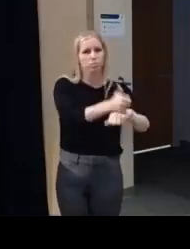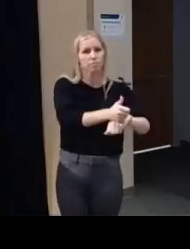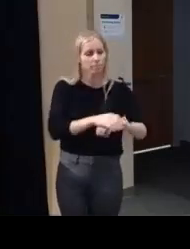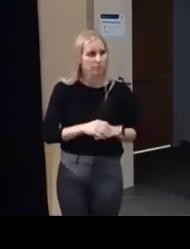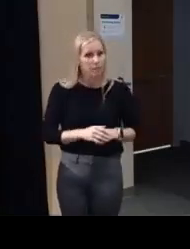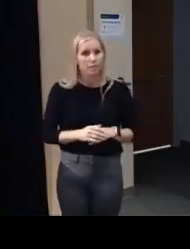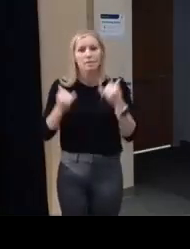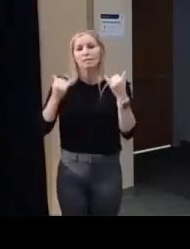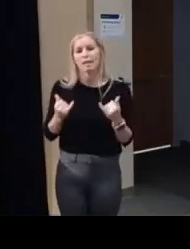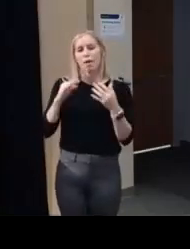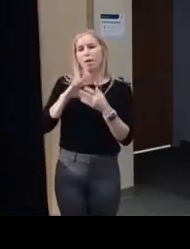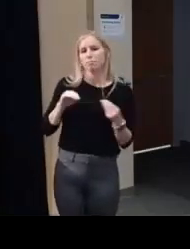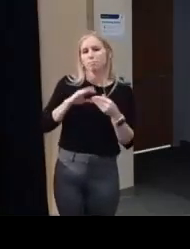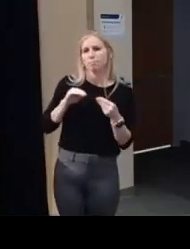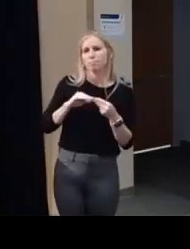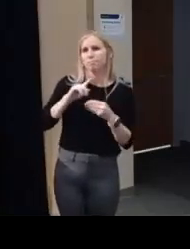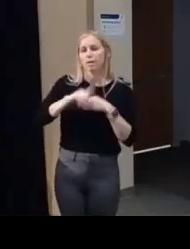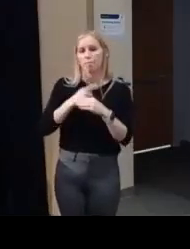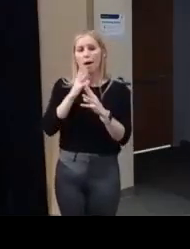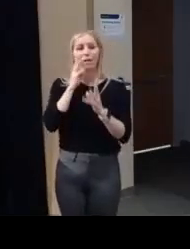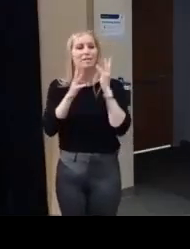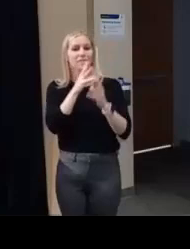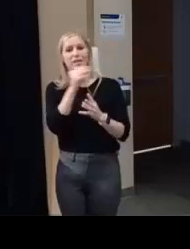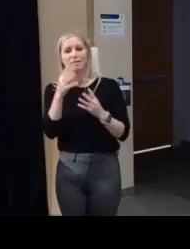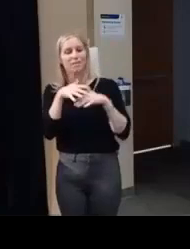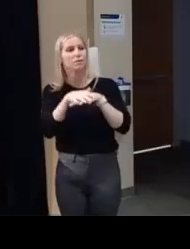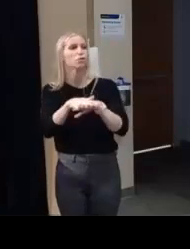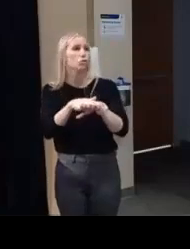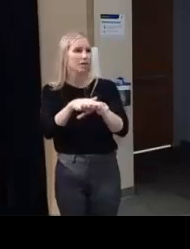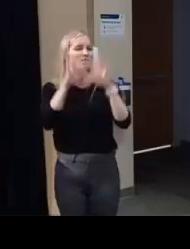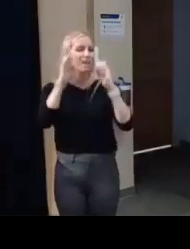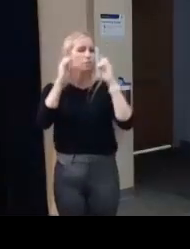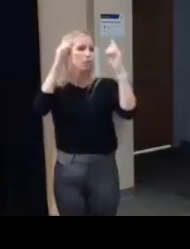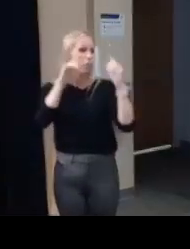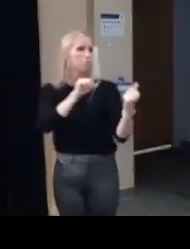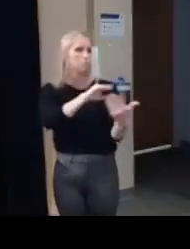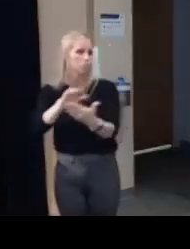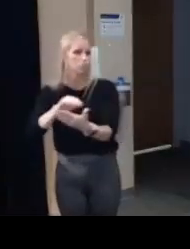And now I'll say a word about innovative and integrative approaches to education.